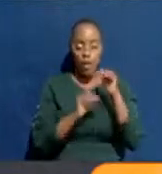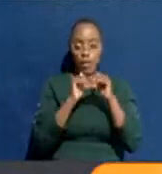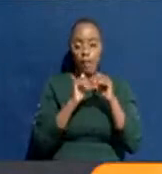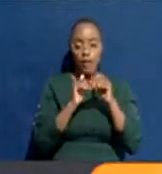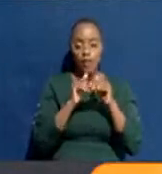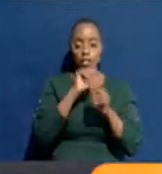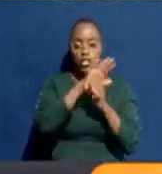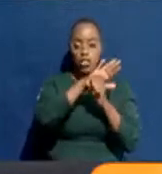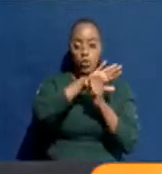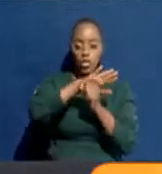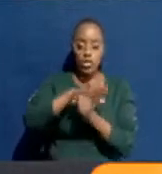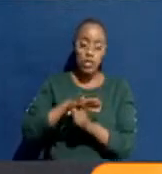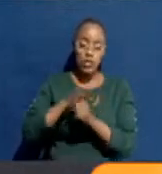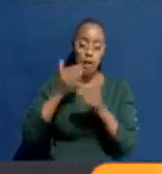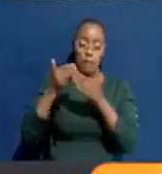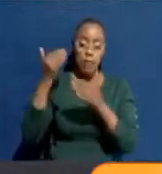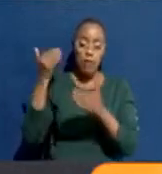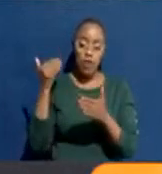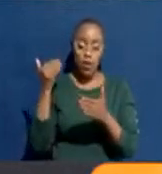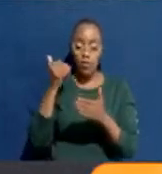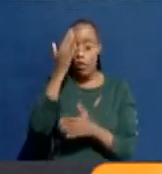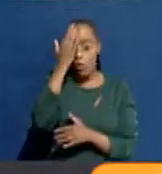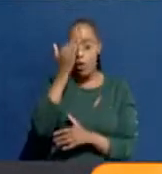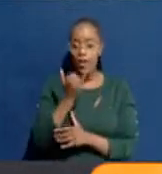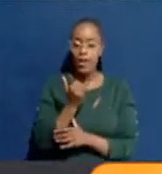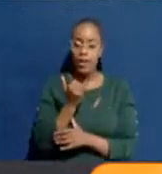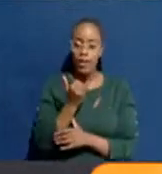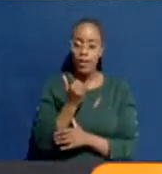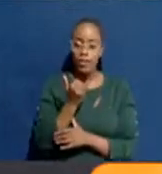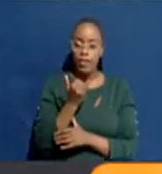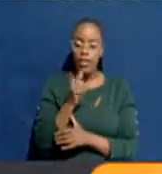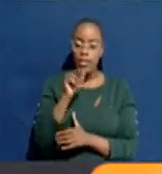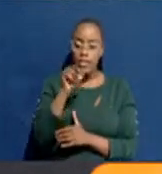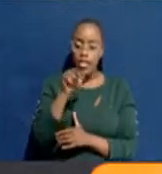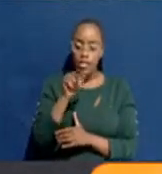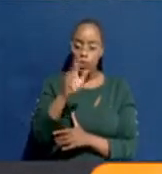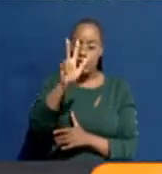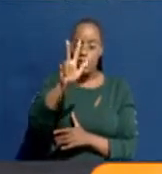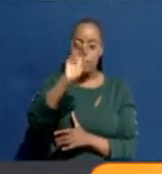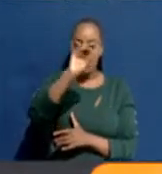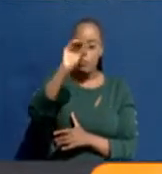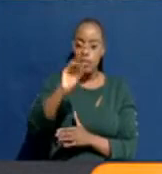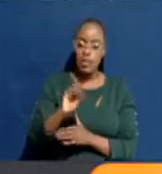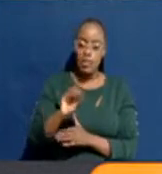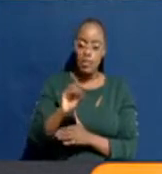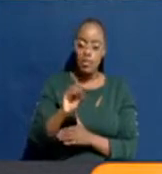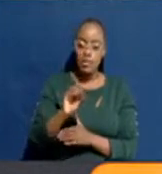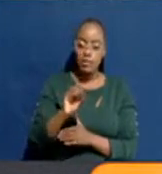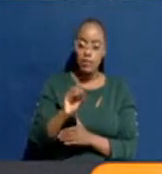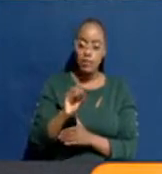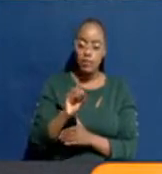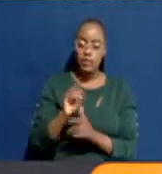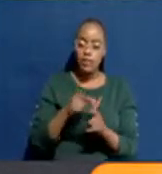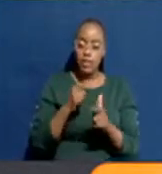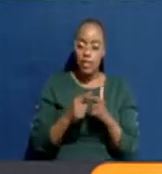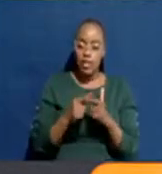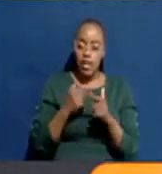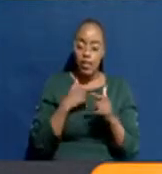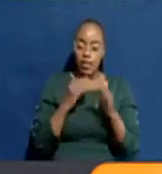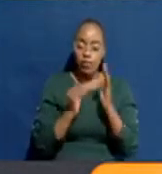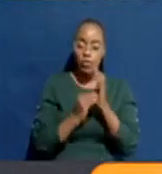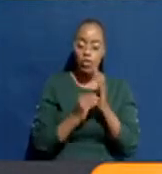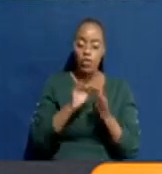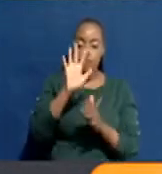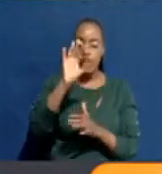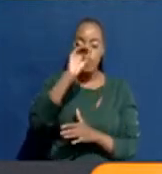was discriminatory previously because it was 3%. Then there was a cap of